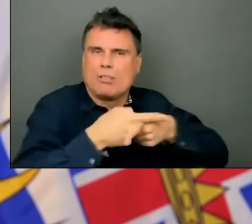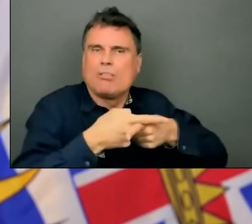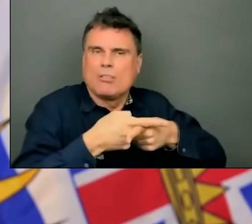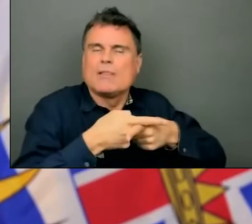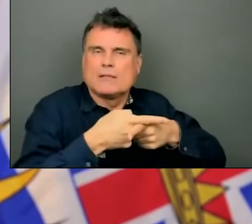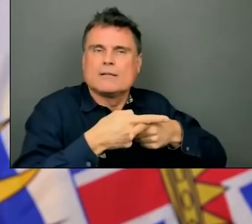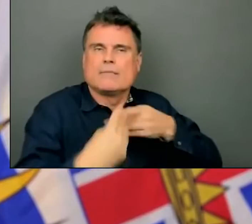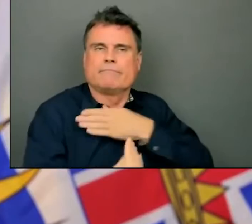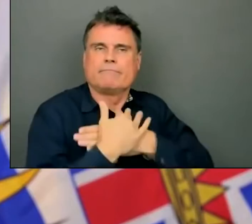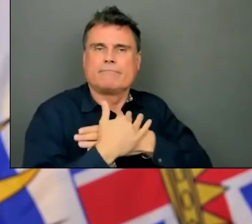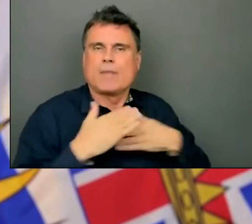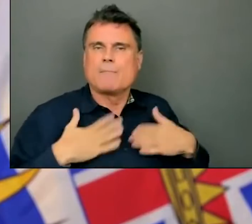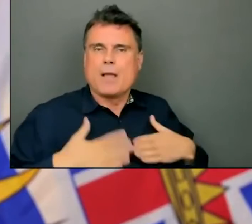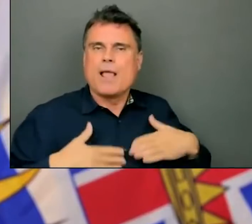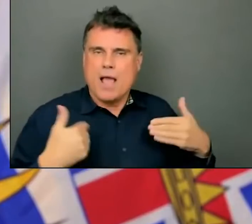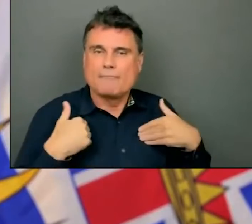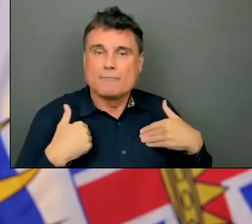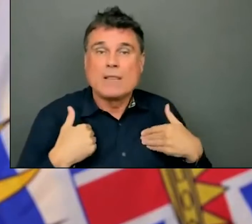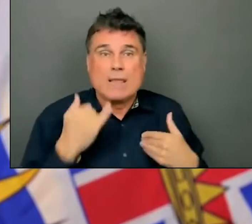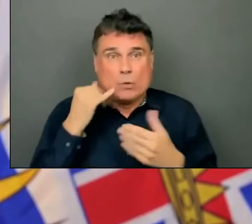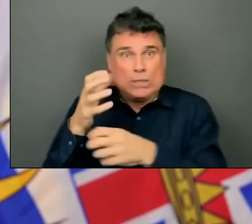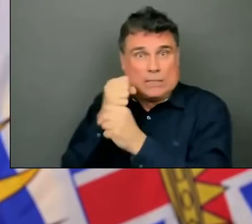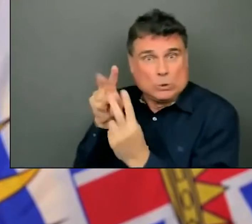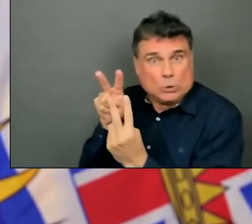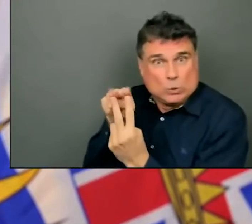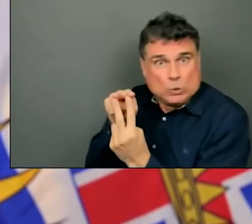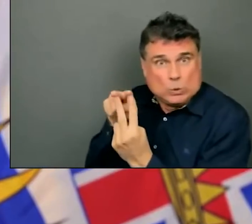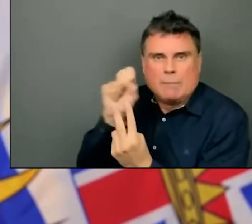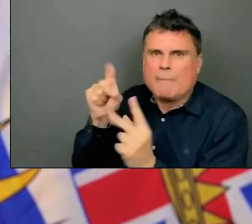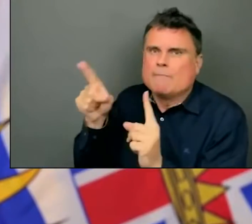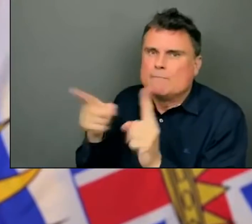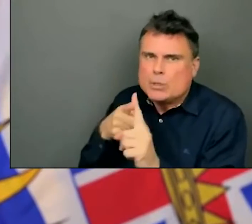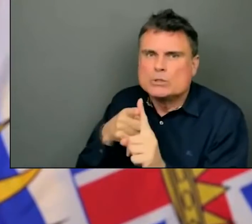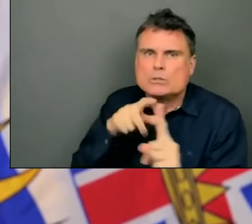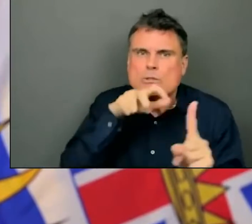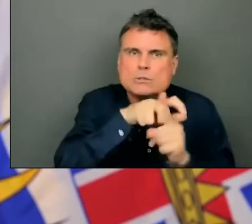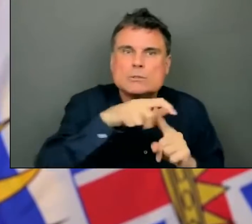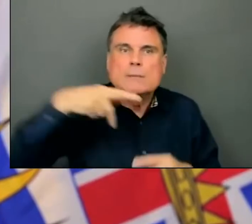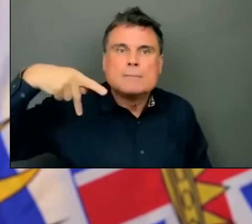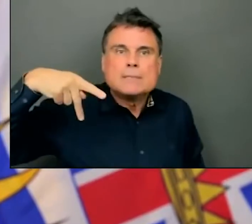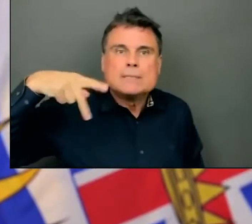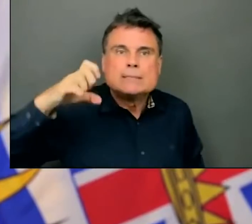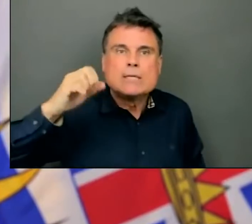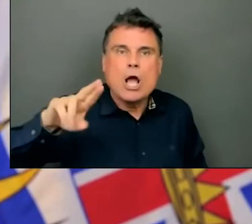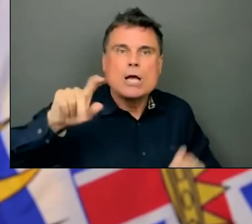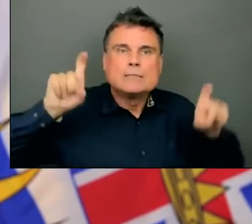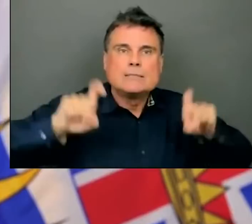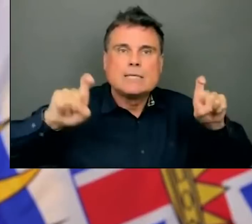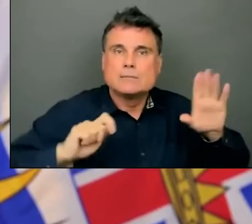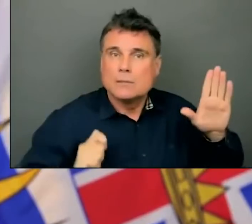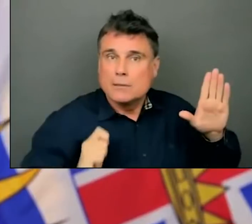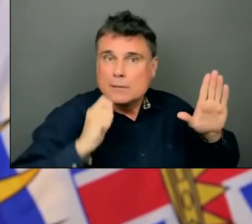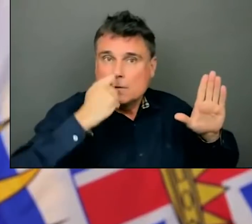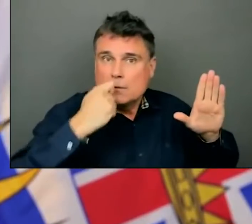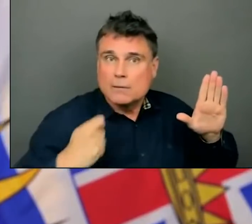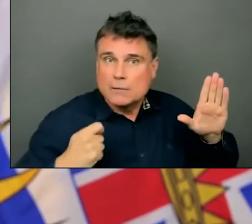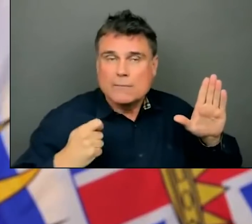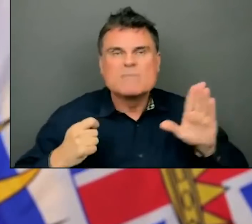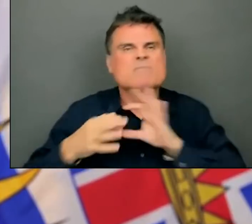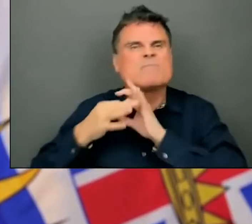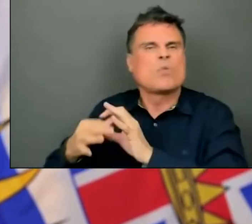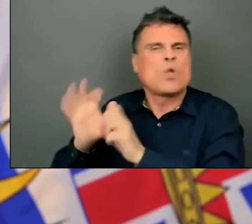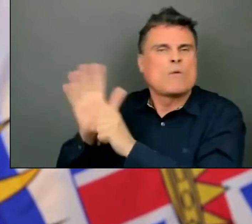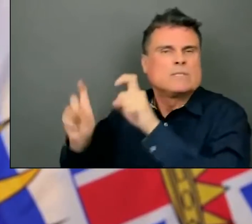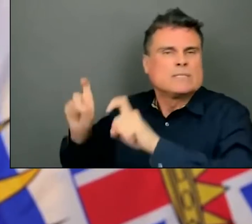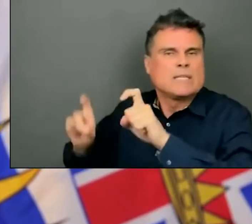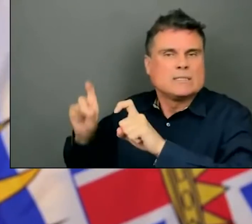have a positive COVID test and a PCR or rapid antigen test, and we are prioritizing people who may need these